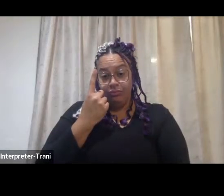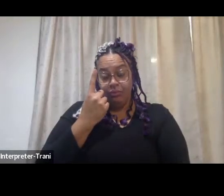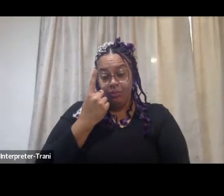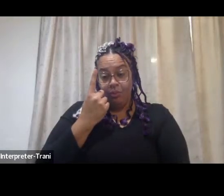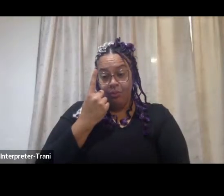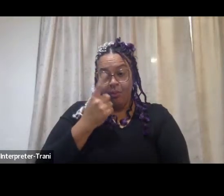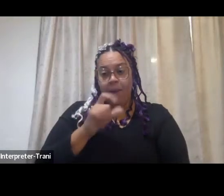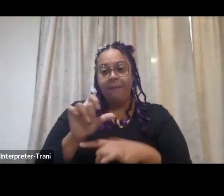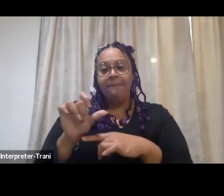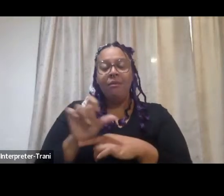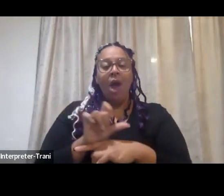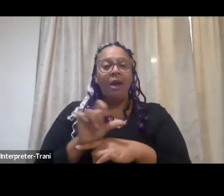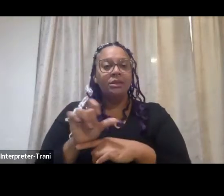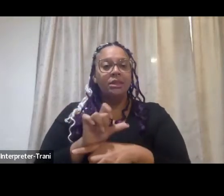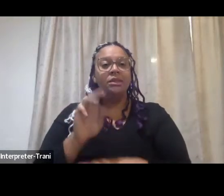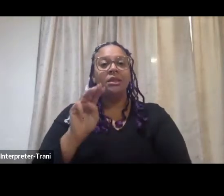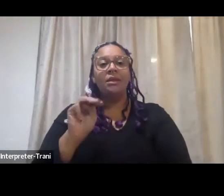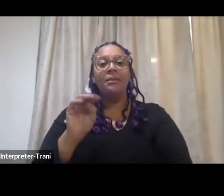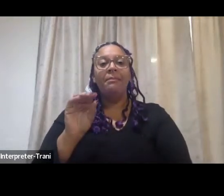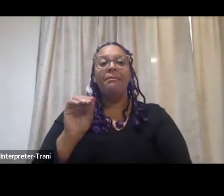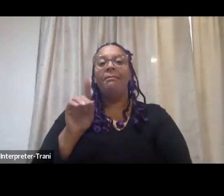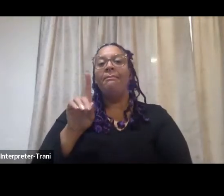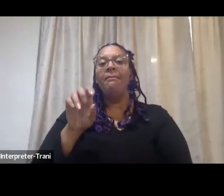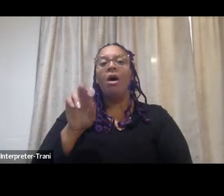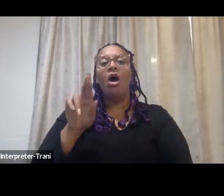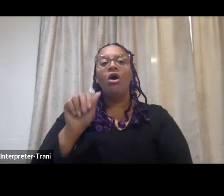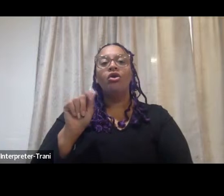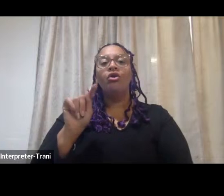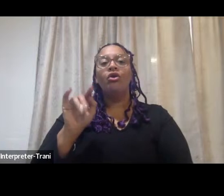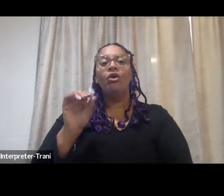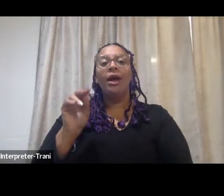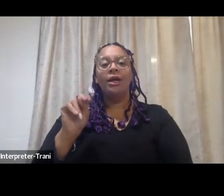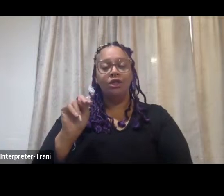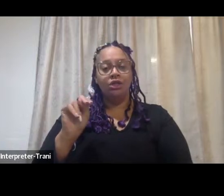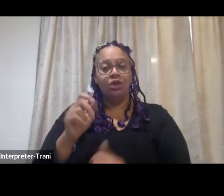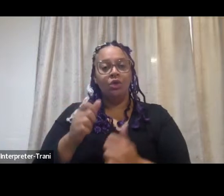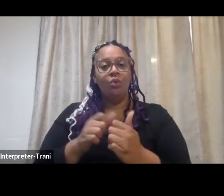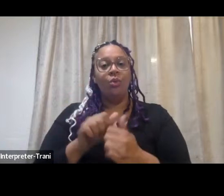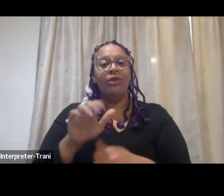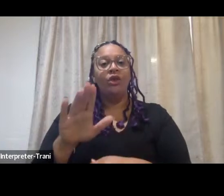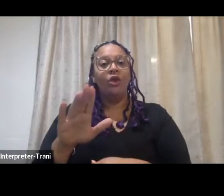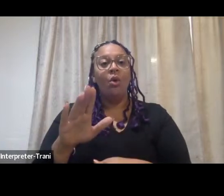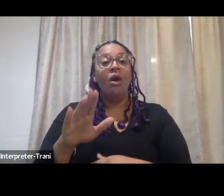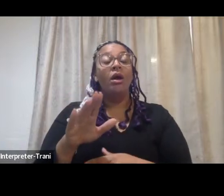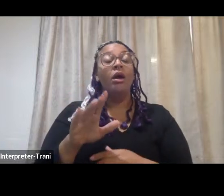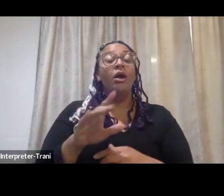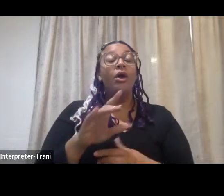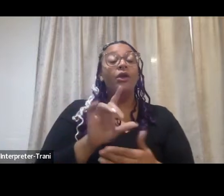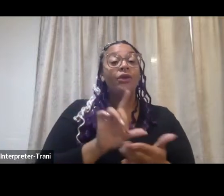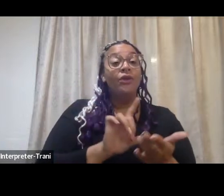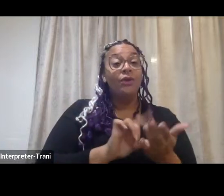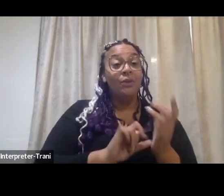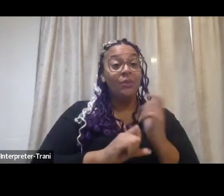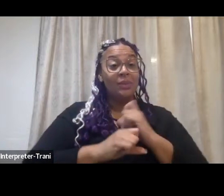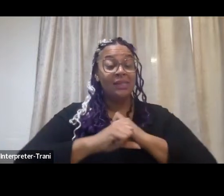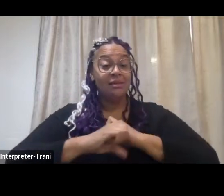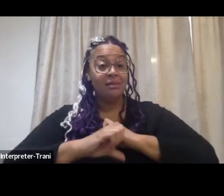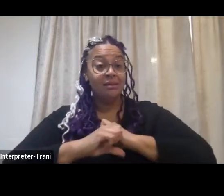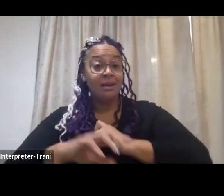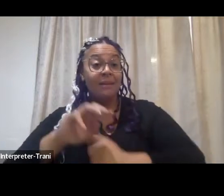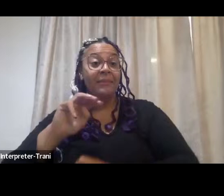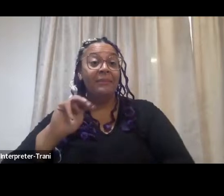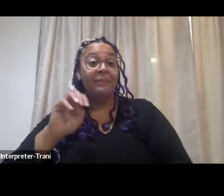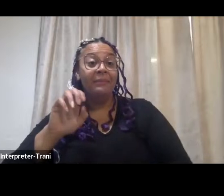practice moderation with your news and media consumption, please.